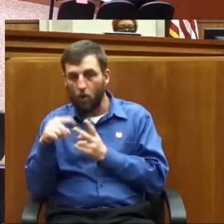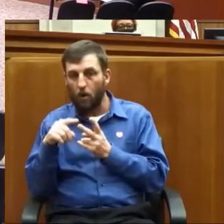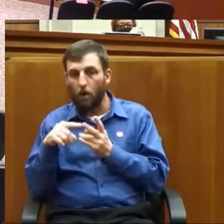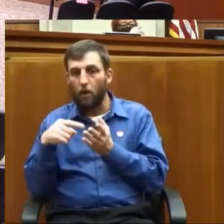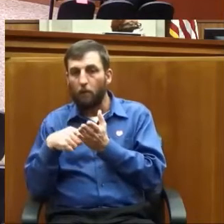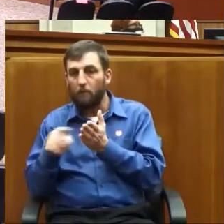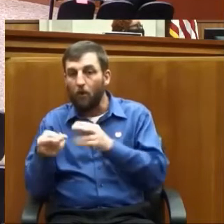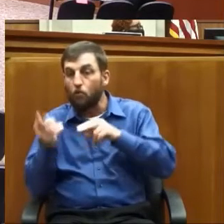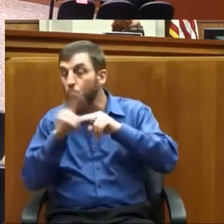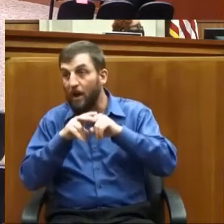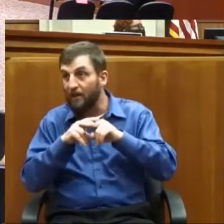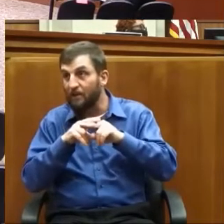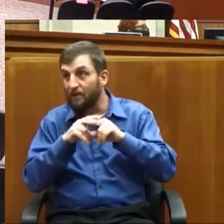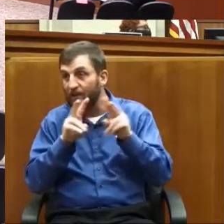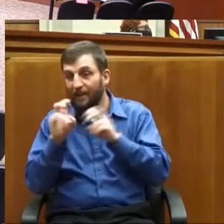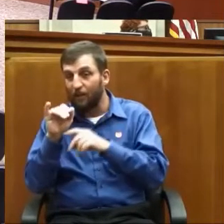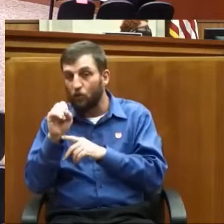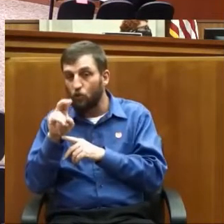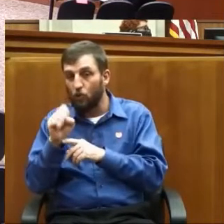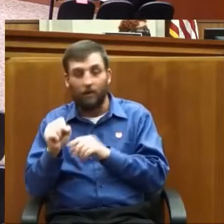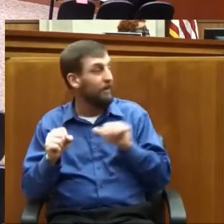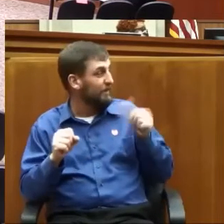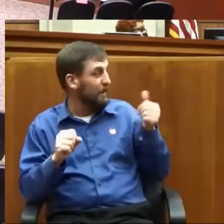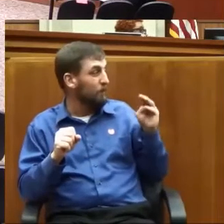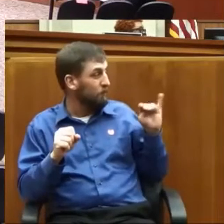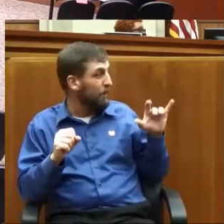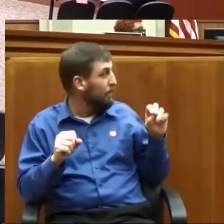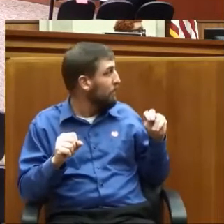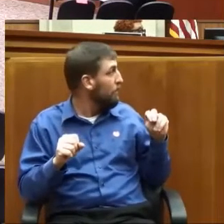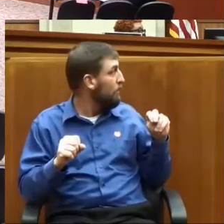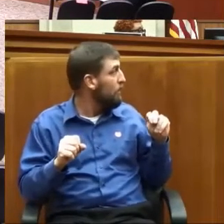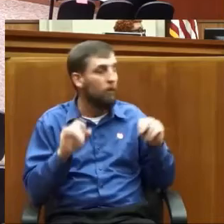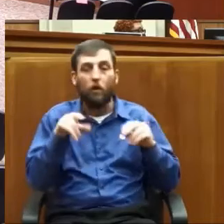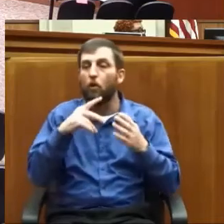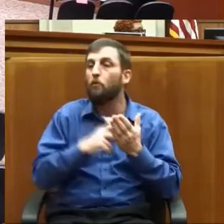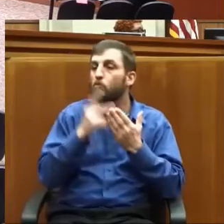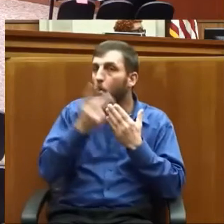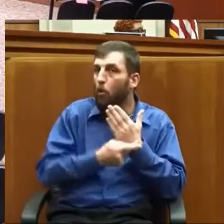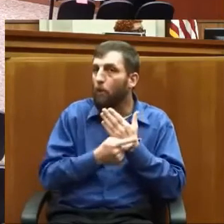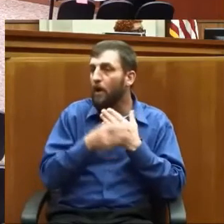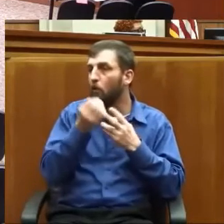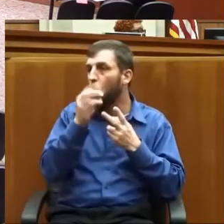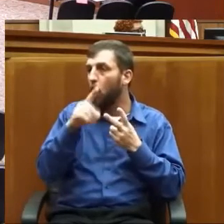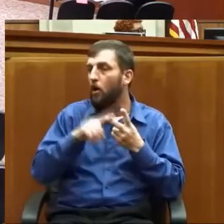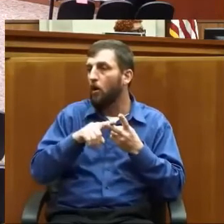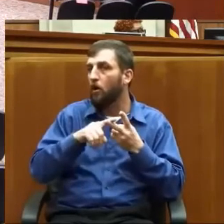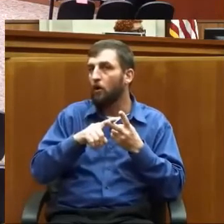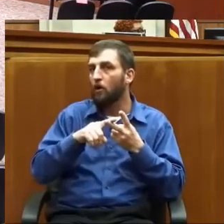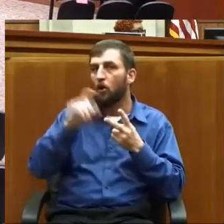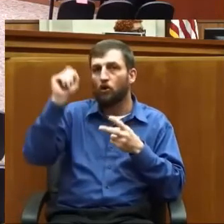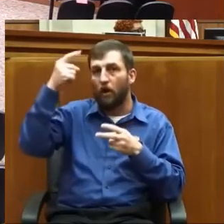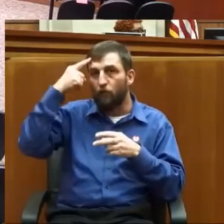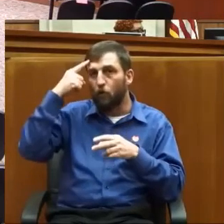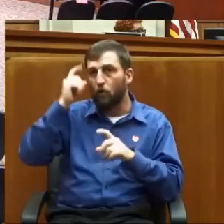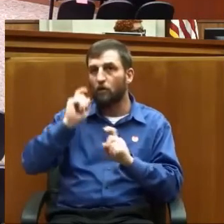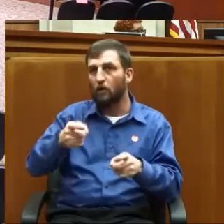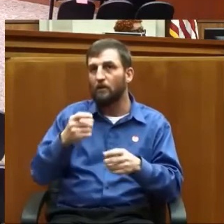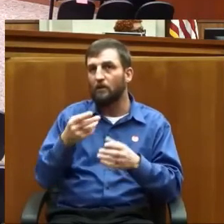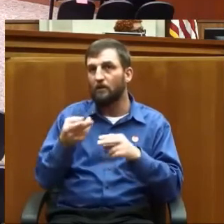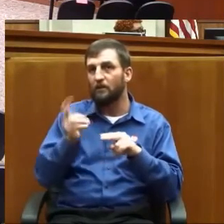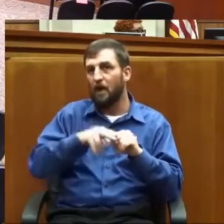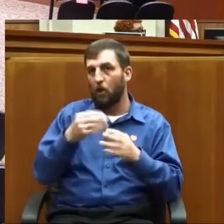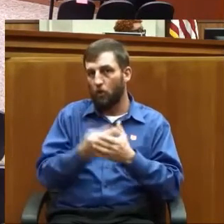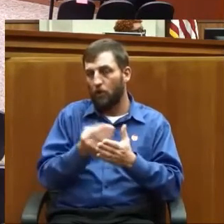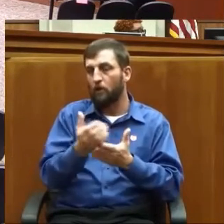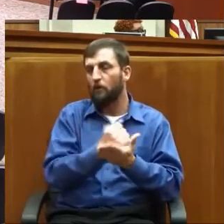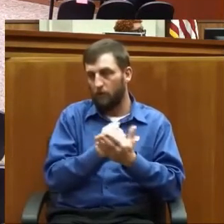pay raise issues Government budget. that one could. $10 million I had to ask. No, it was programmatic and/or governor's salary increase. Great, thank